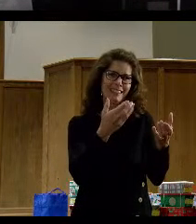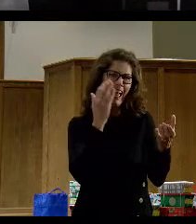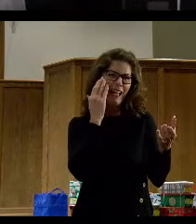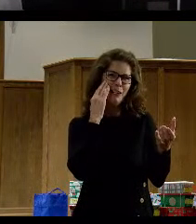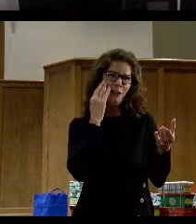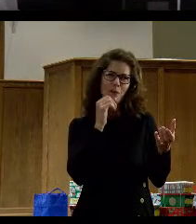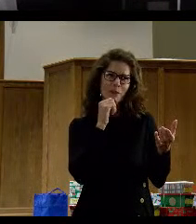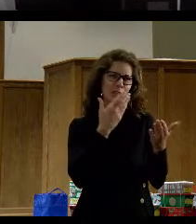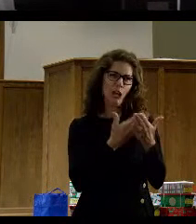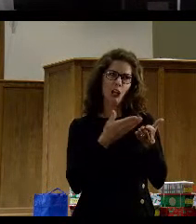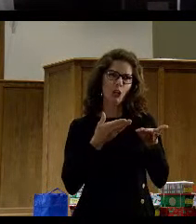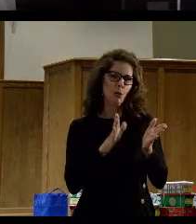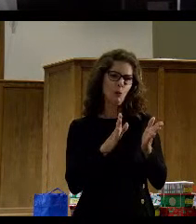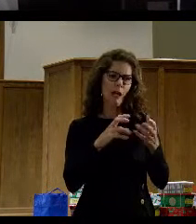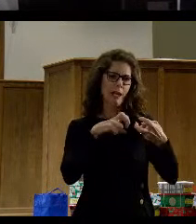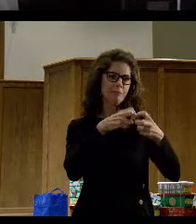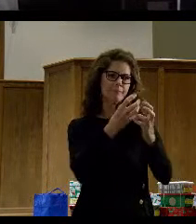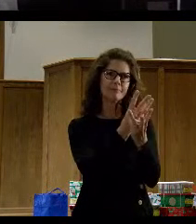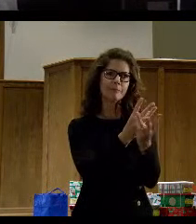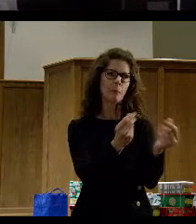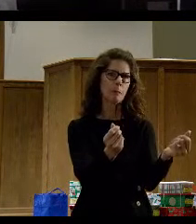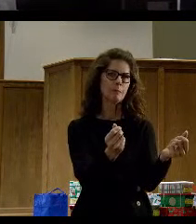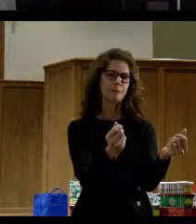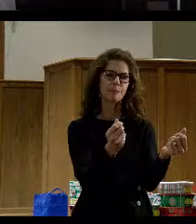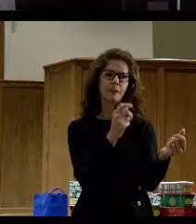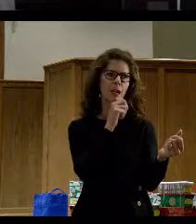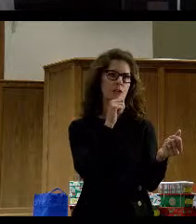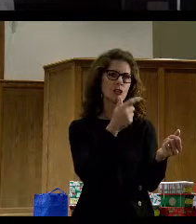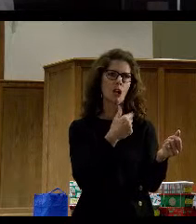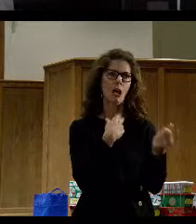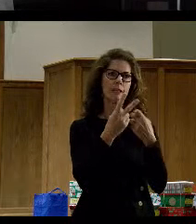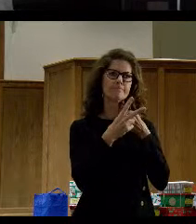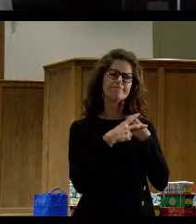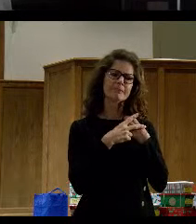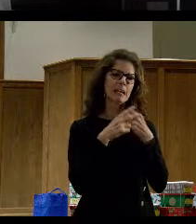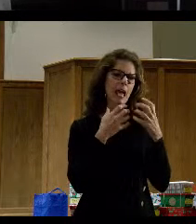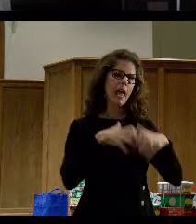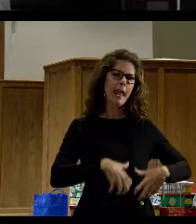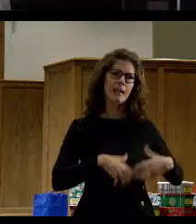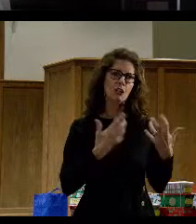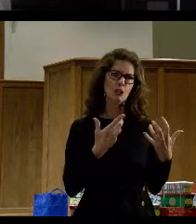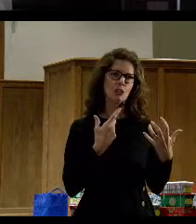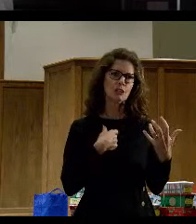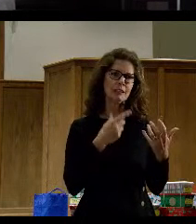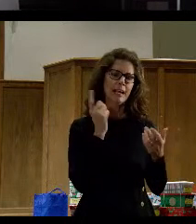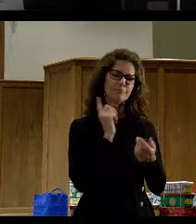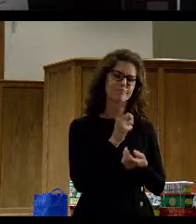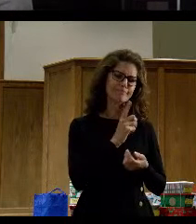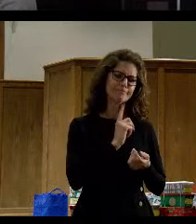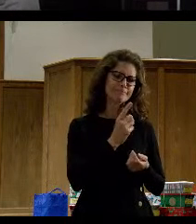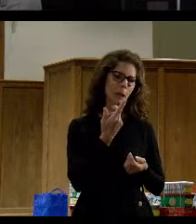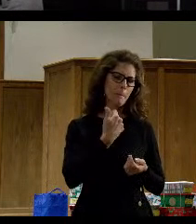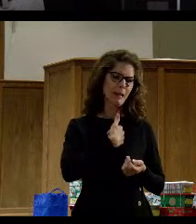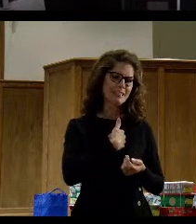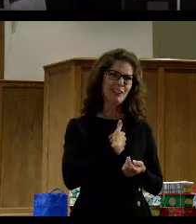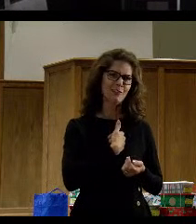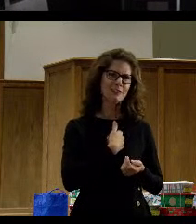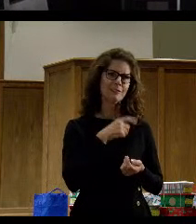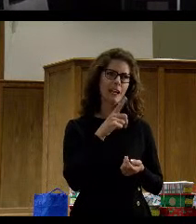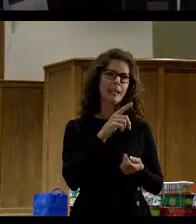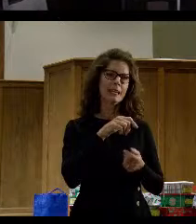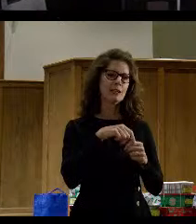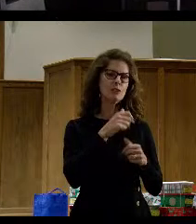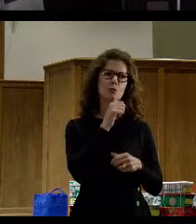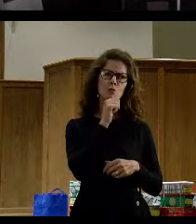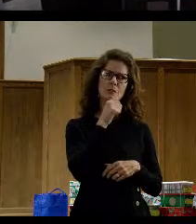problem. You must not harbor anger," I admonished myself. "You must be willing to suffer the anger of